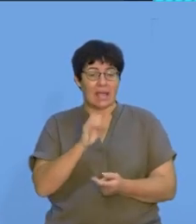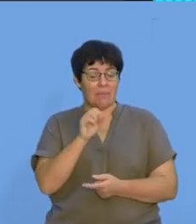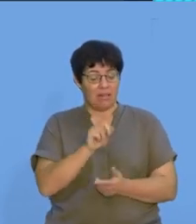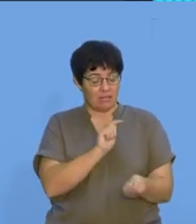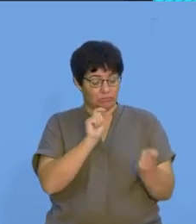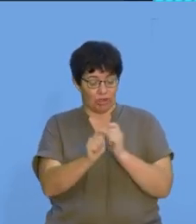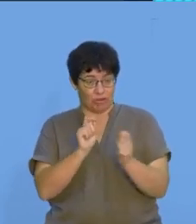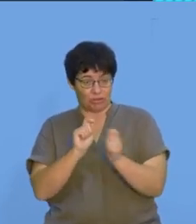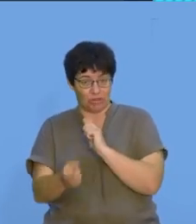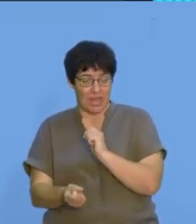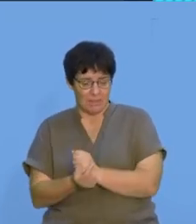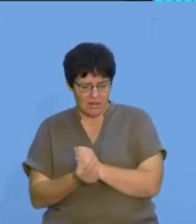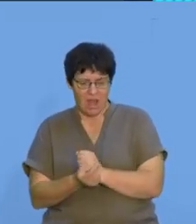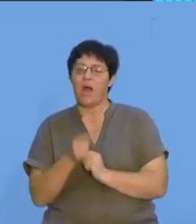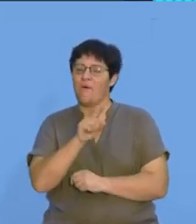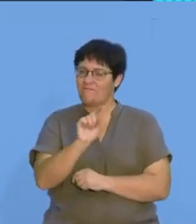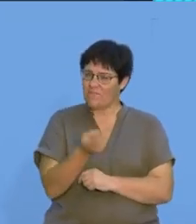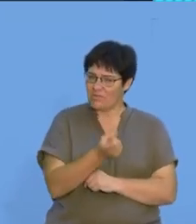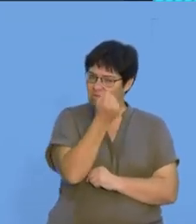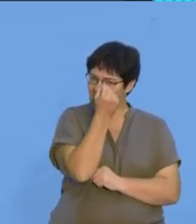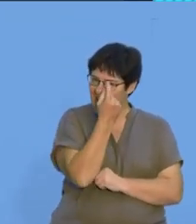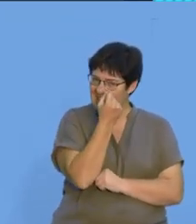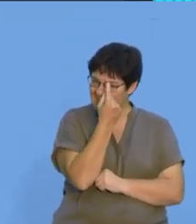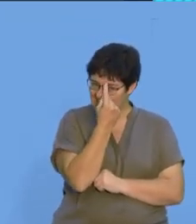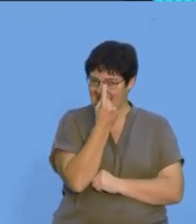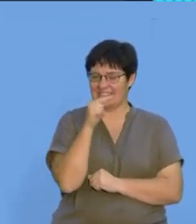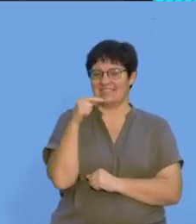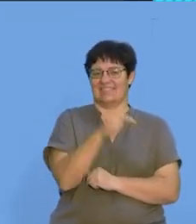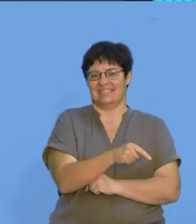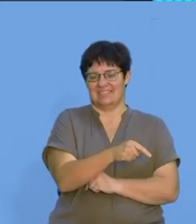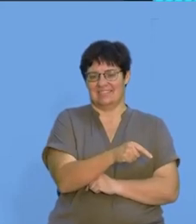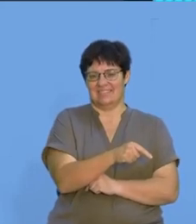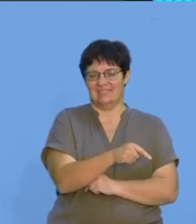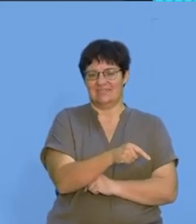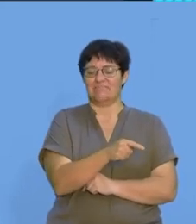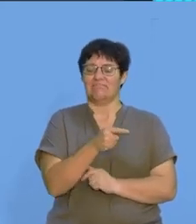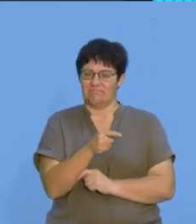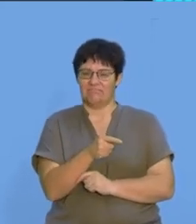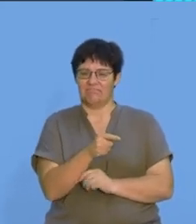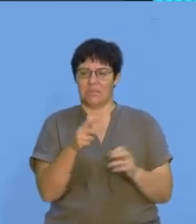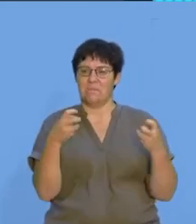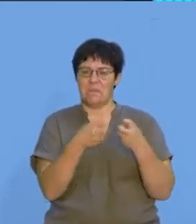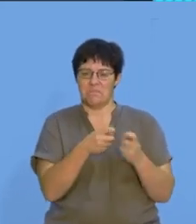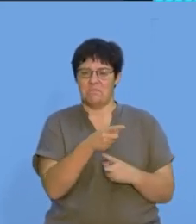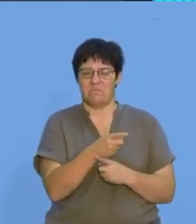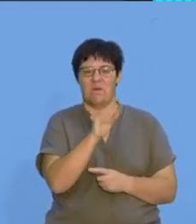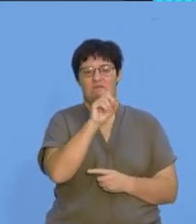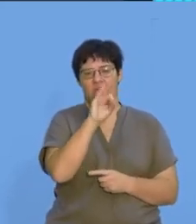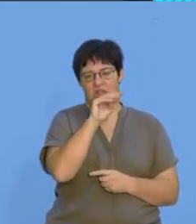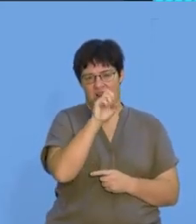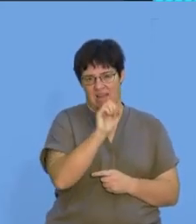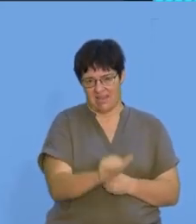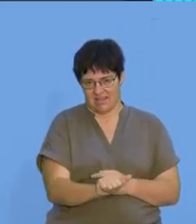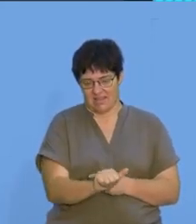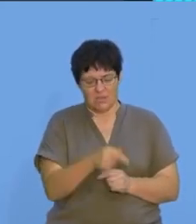in a position to actually understand what happens in a chemical reaction, first of all, let's try and create an understanding of the